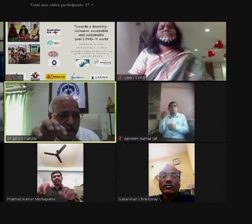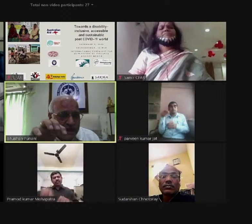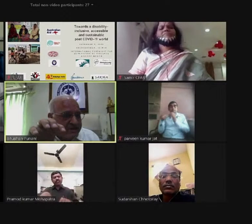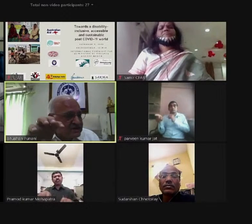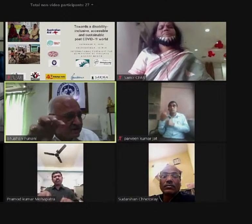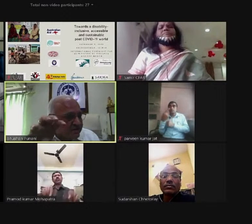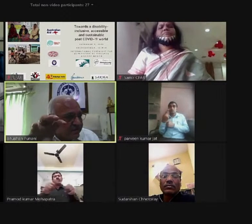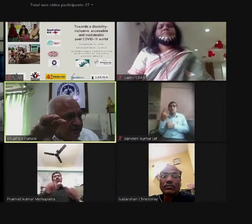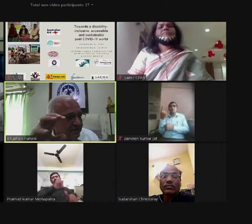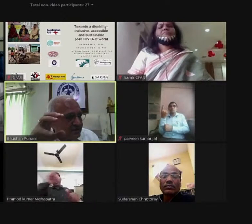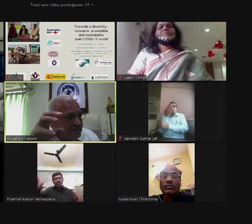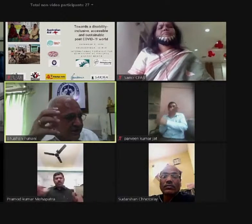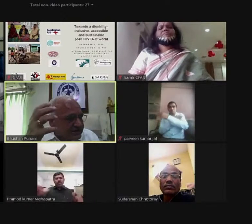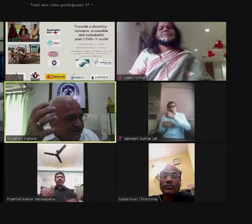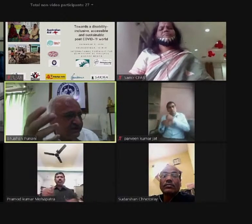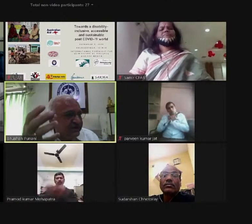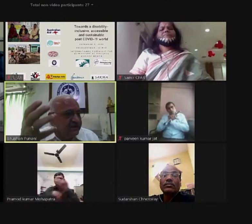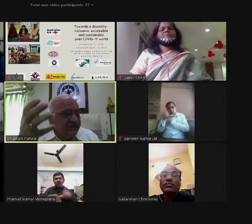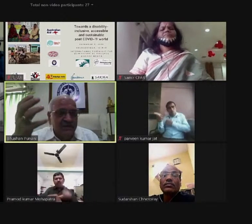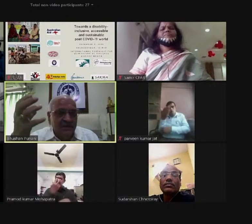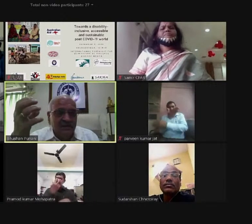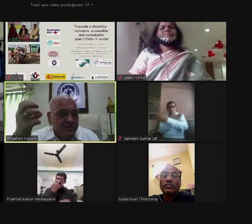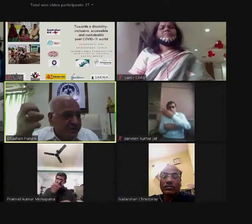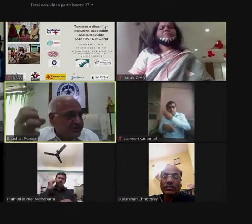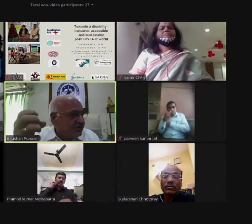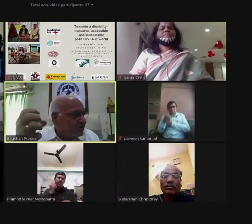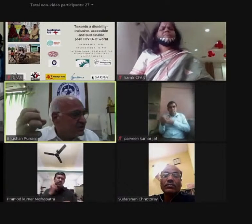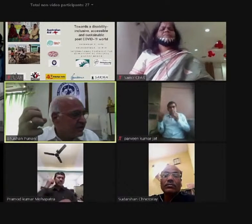8, all people with disabilities